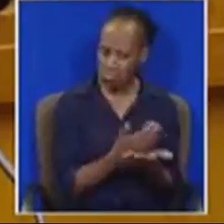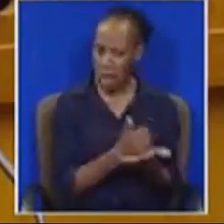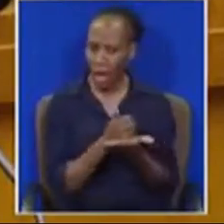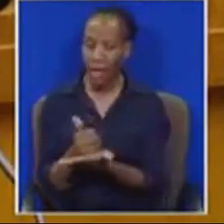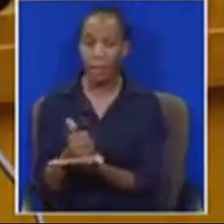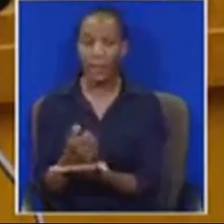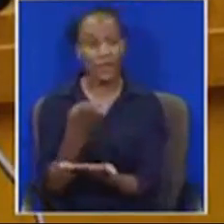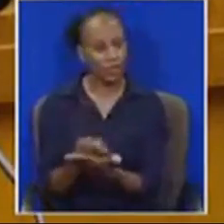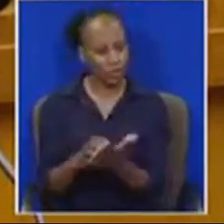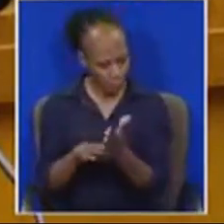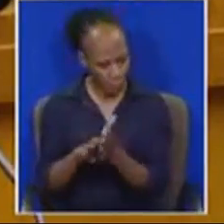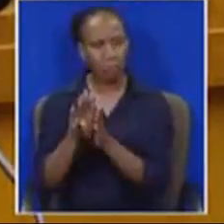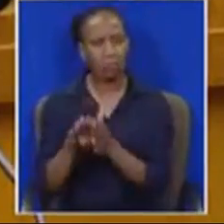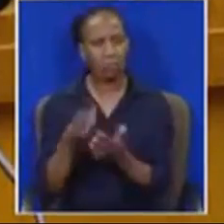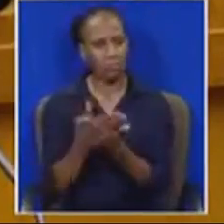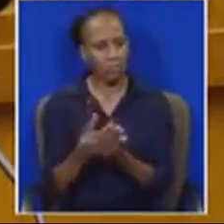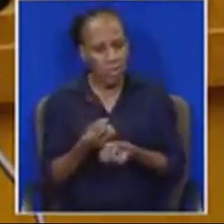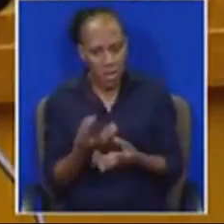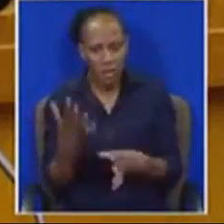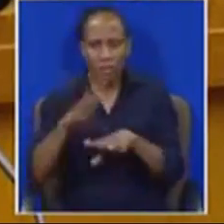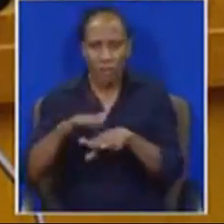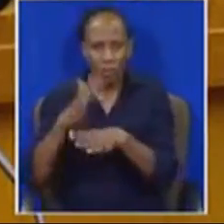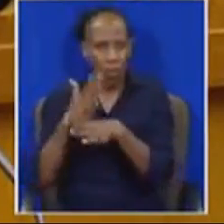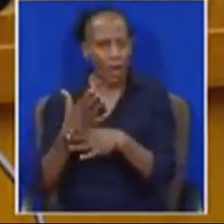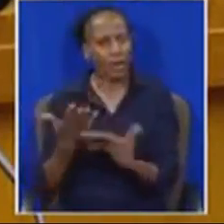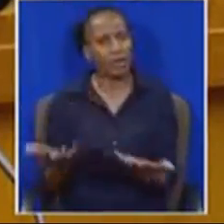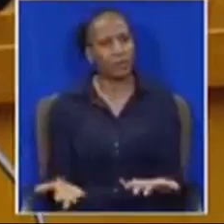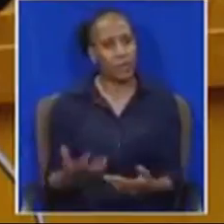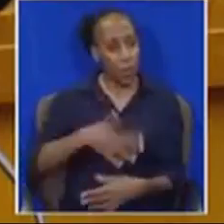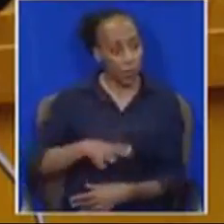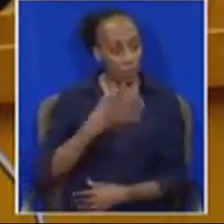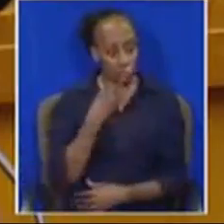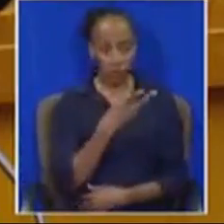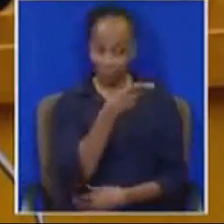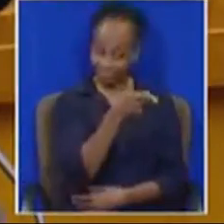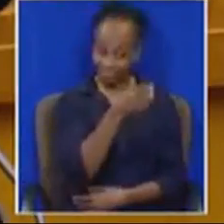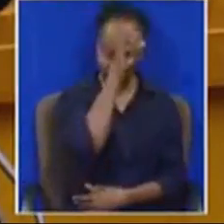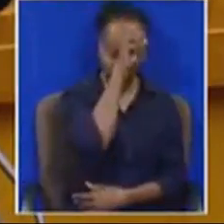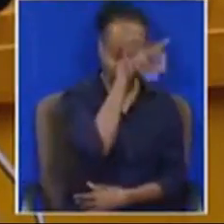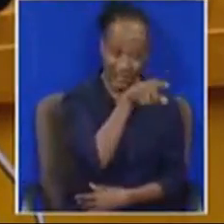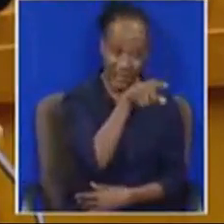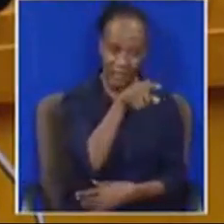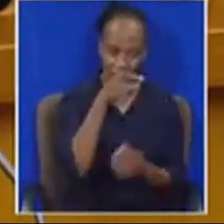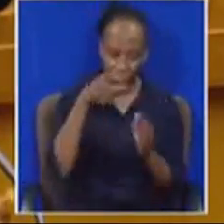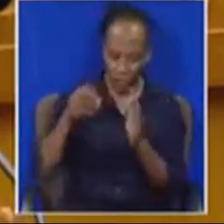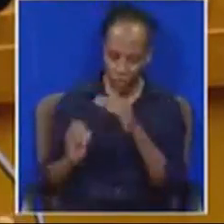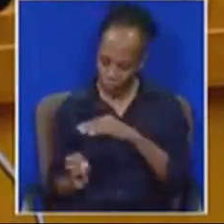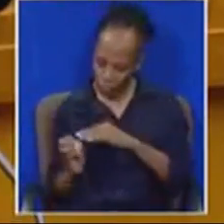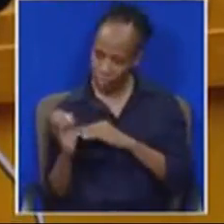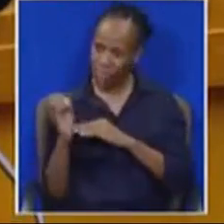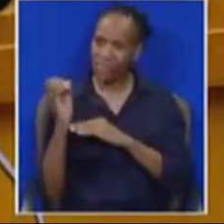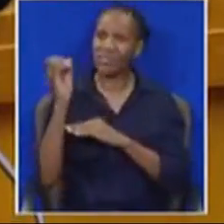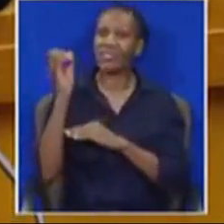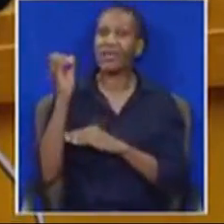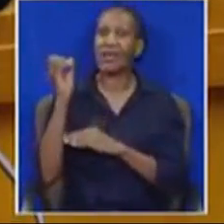creation in our country. We need to see mining as a sunrise industry